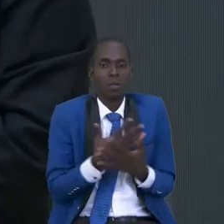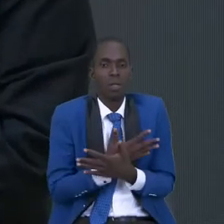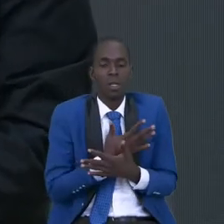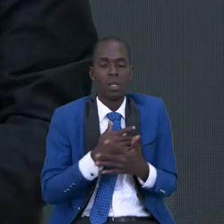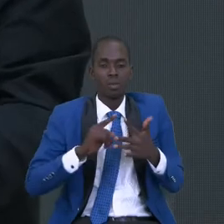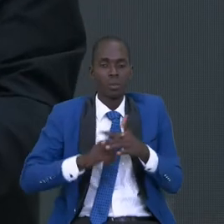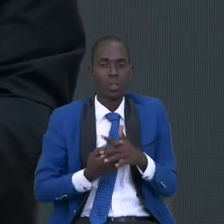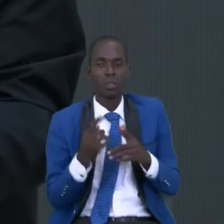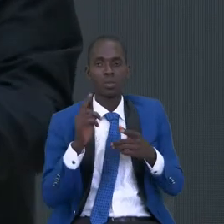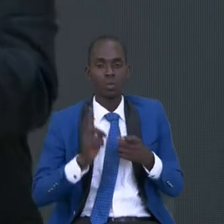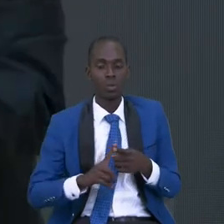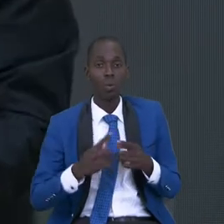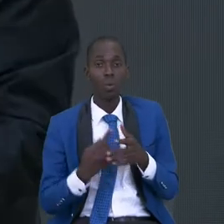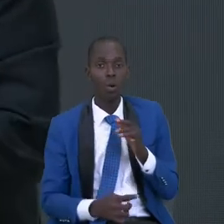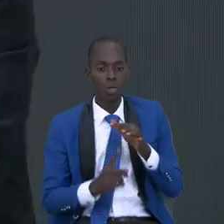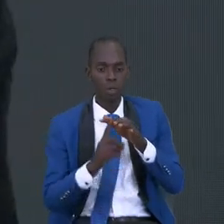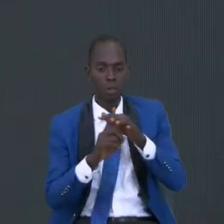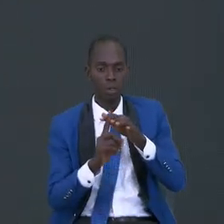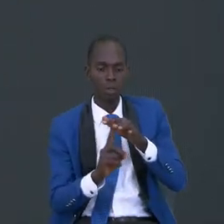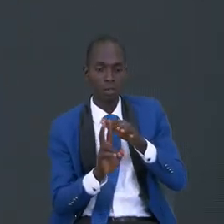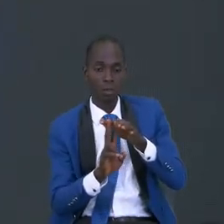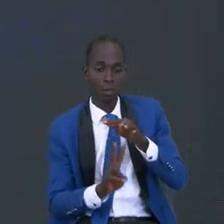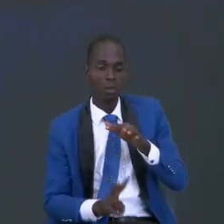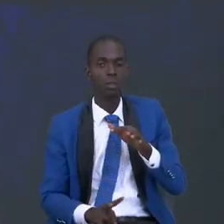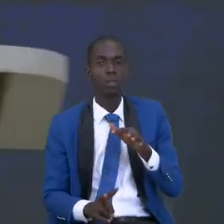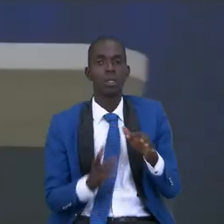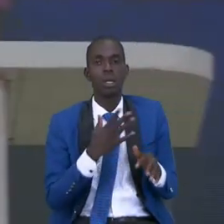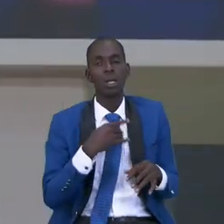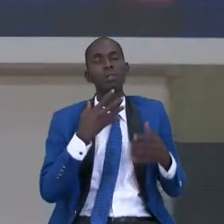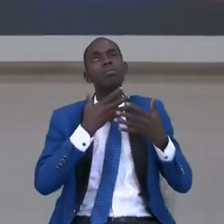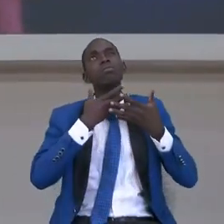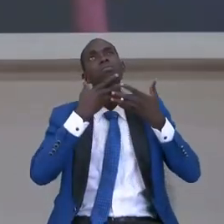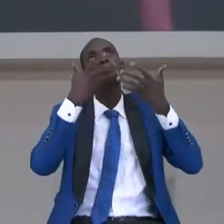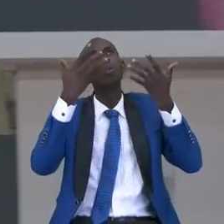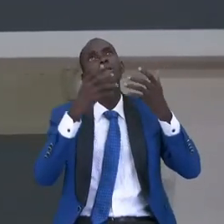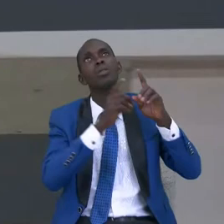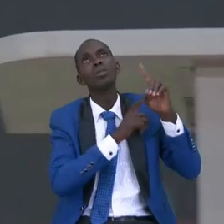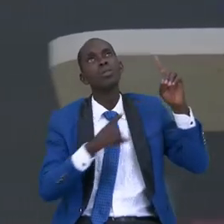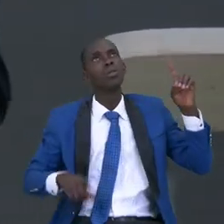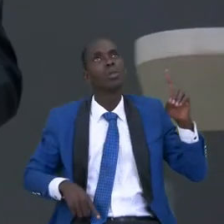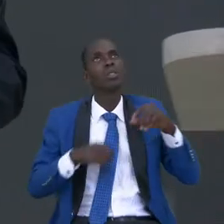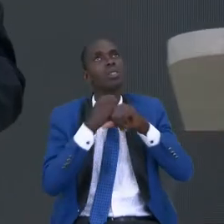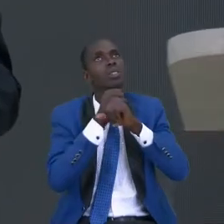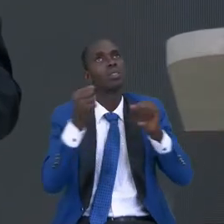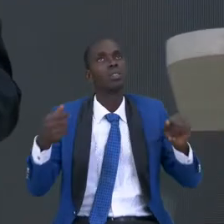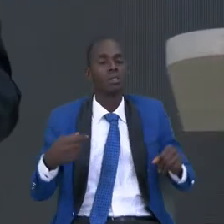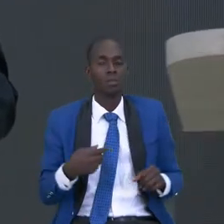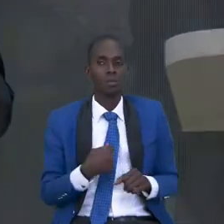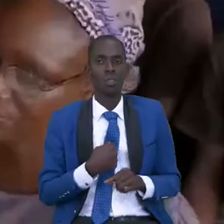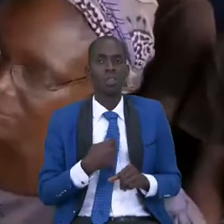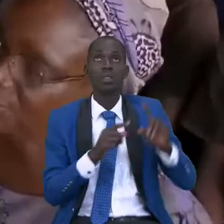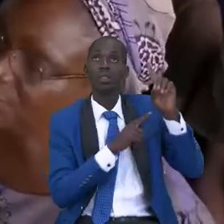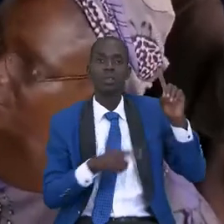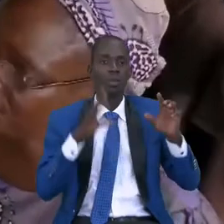cried, saying, Lord, saved me. He will save